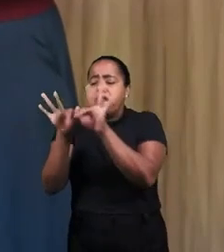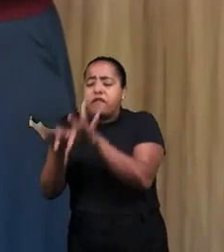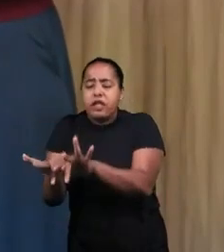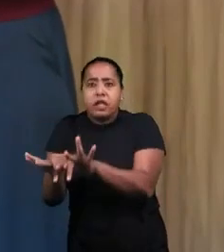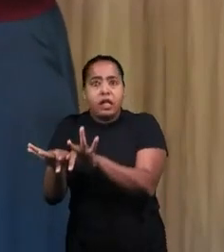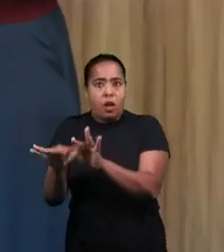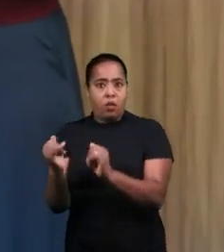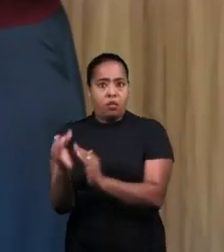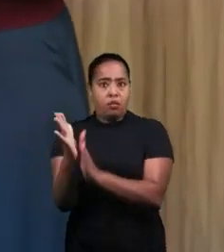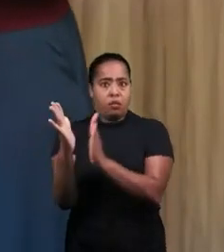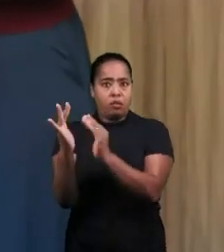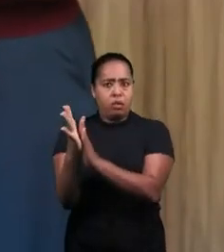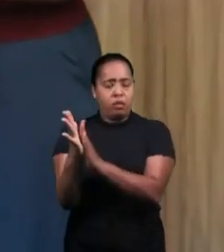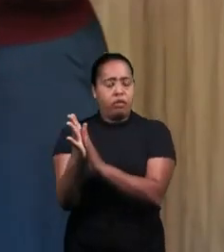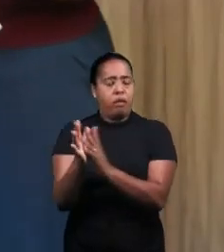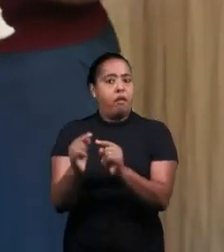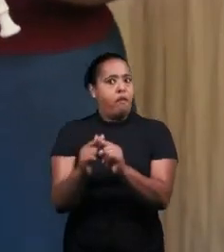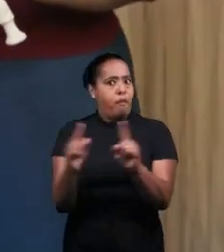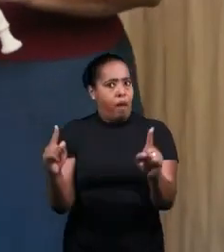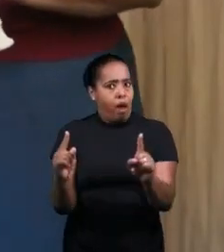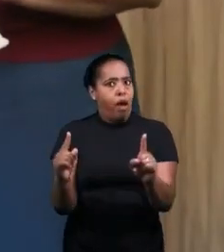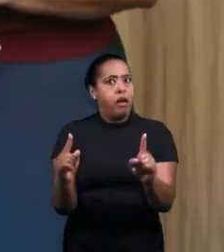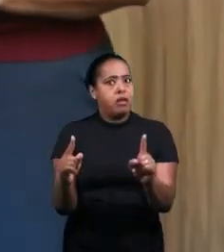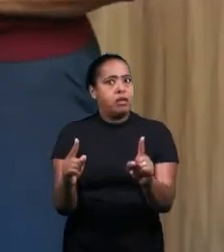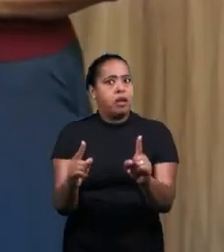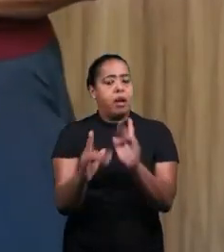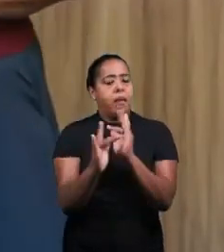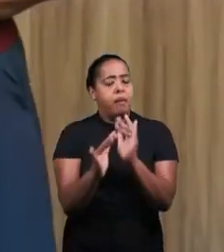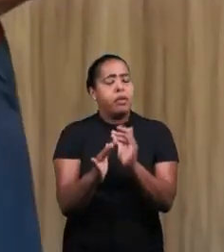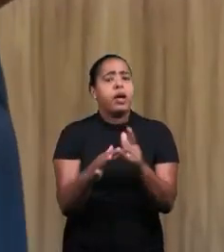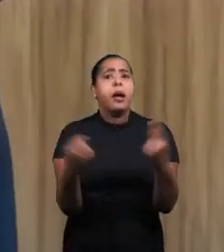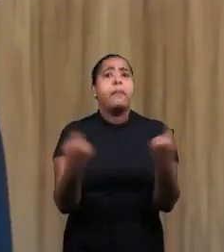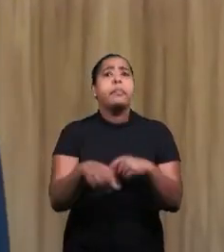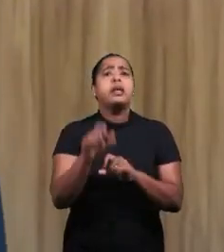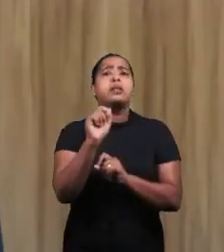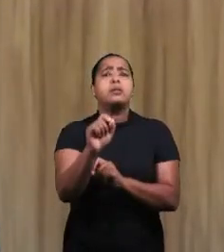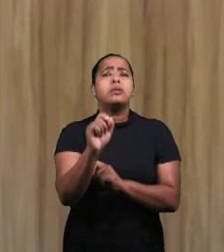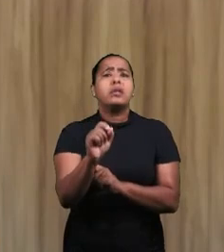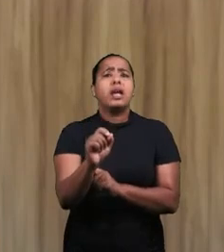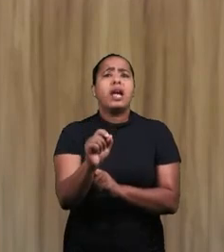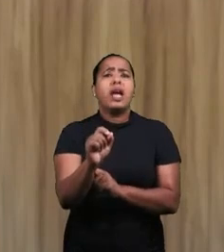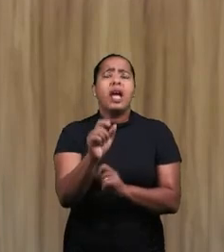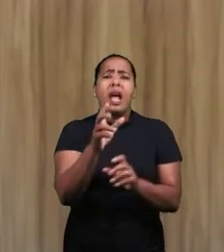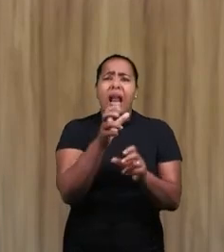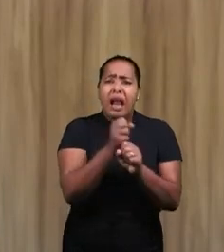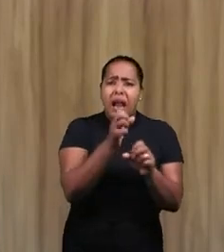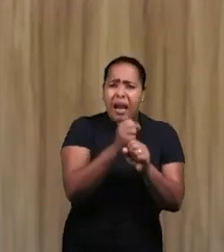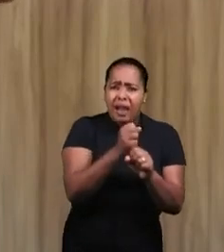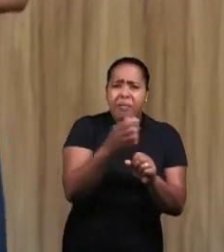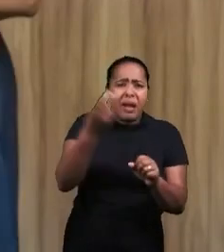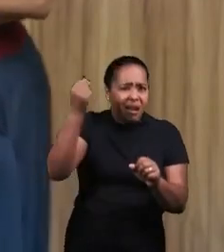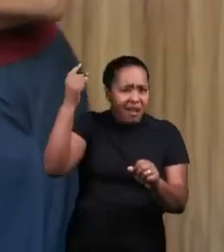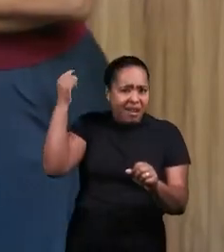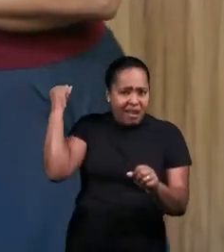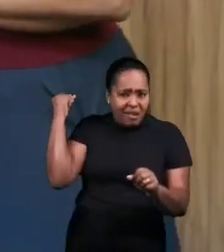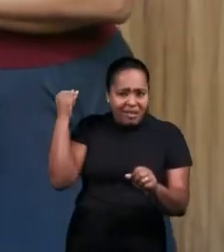So to play, we will use the same music notes that we have already learned.